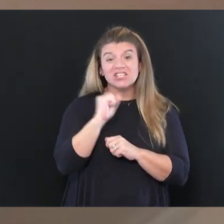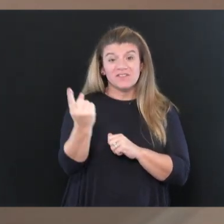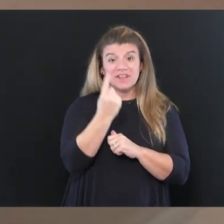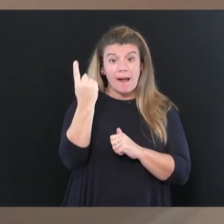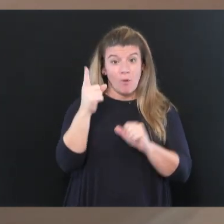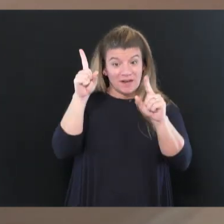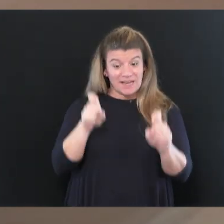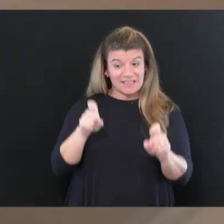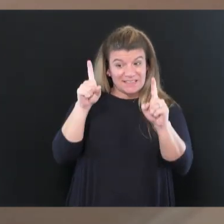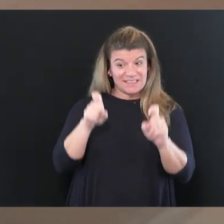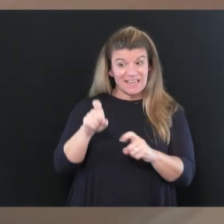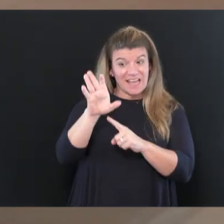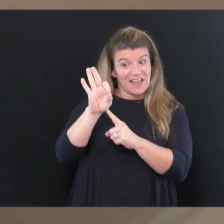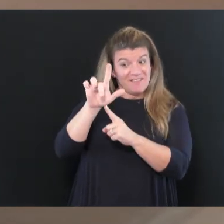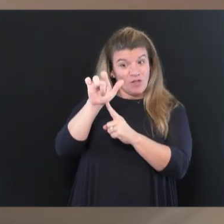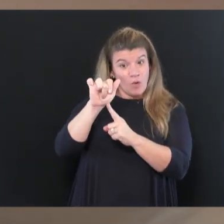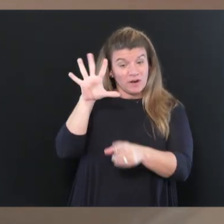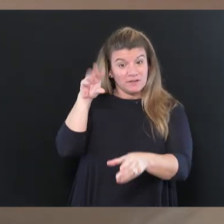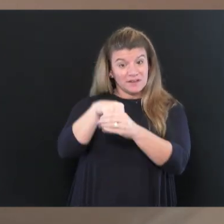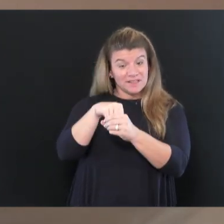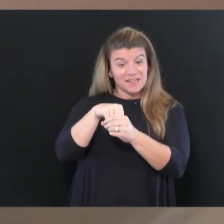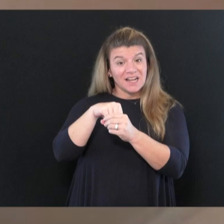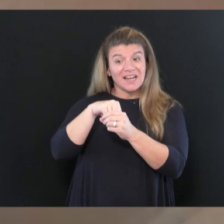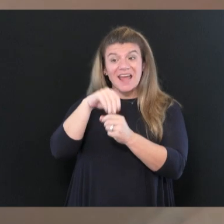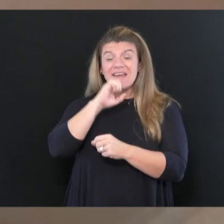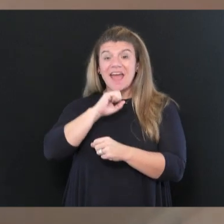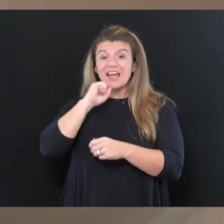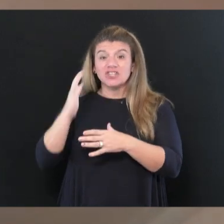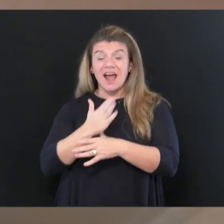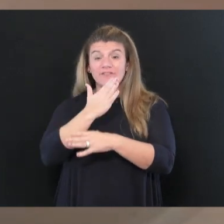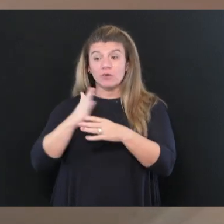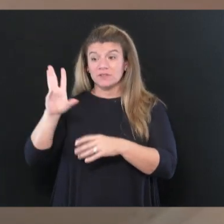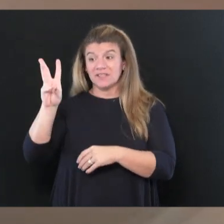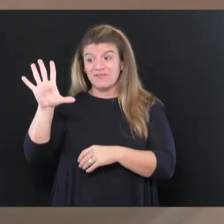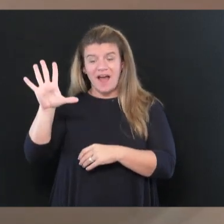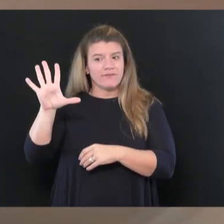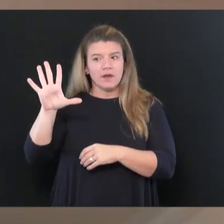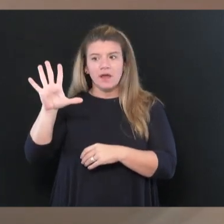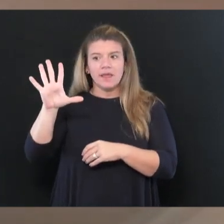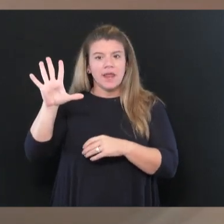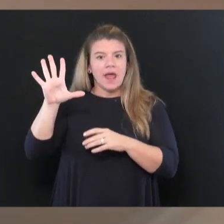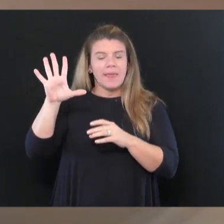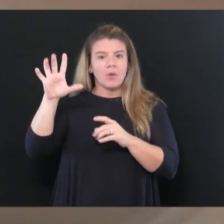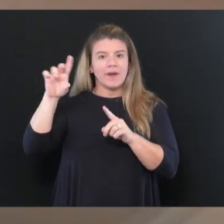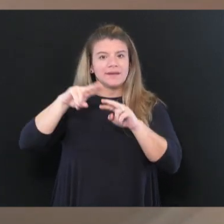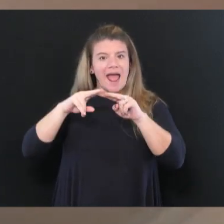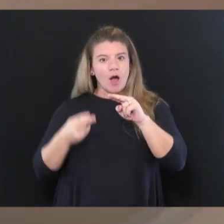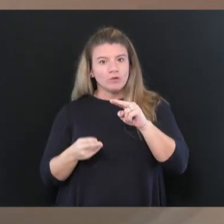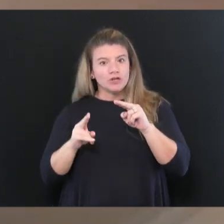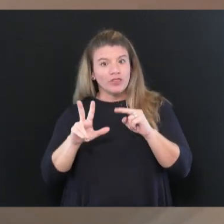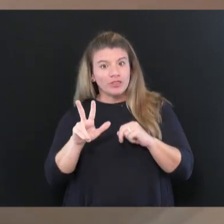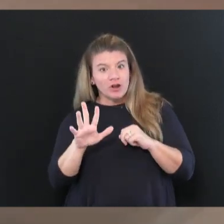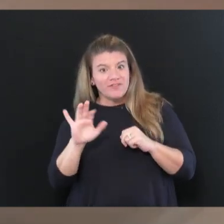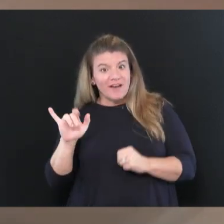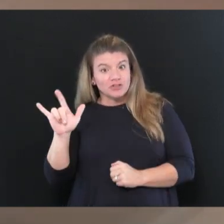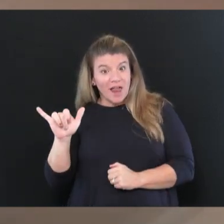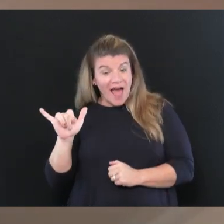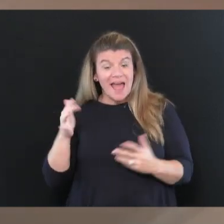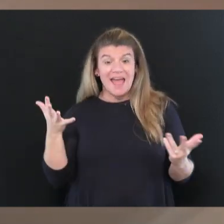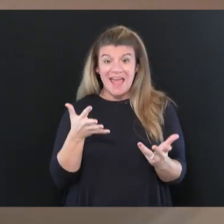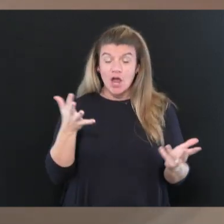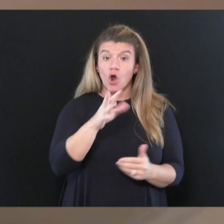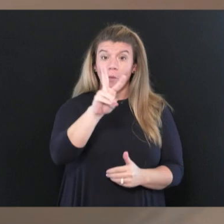testing in Florida with COVID was 65, and by July it was 35. Well, in West Virginia, we also saw